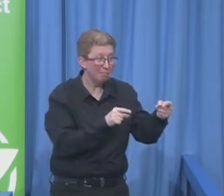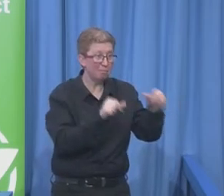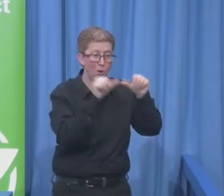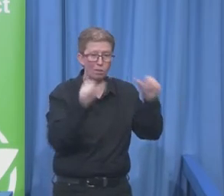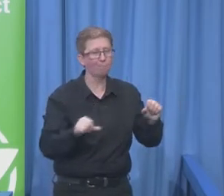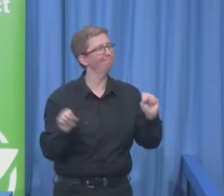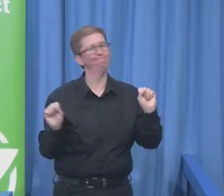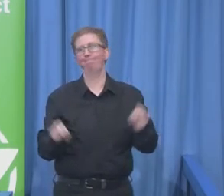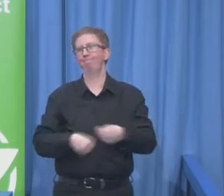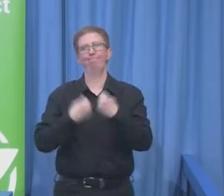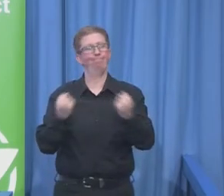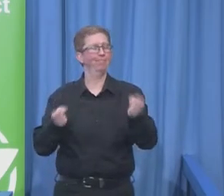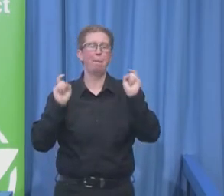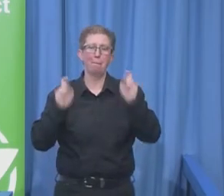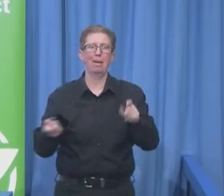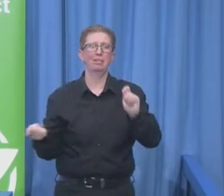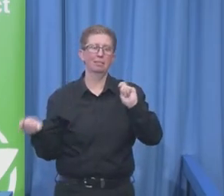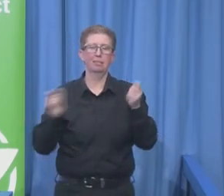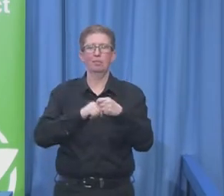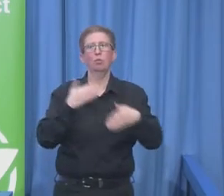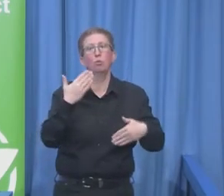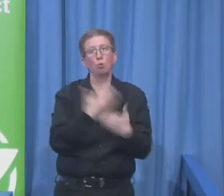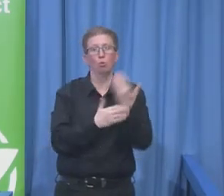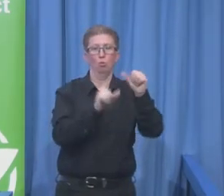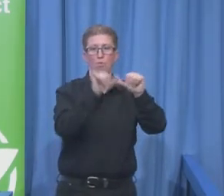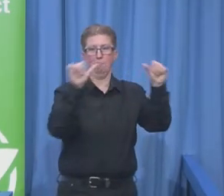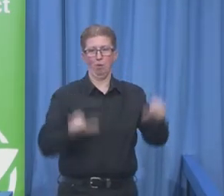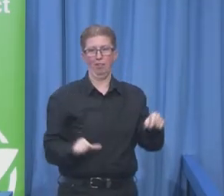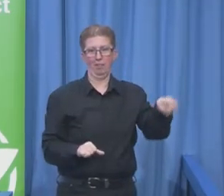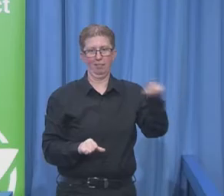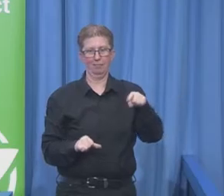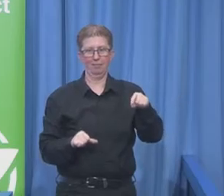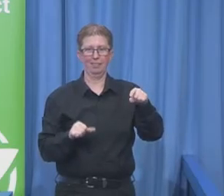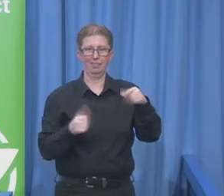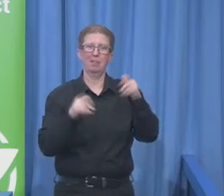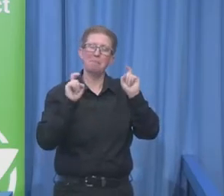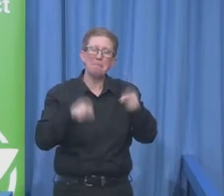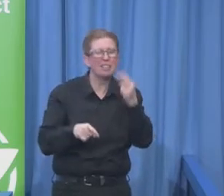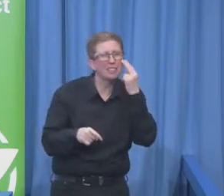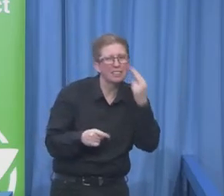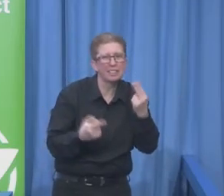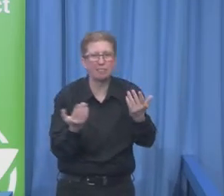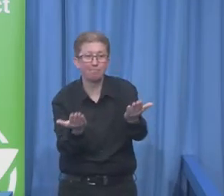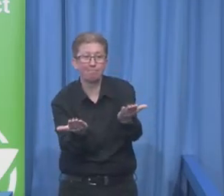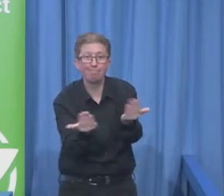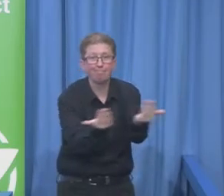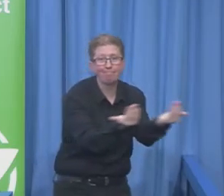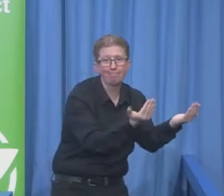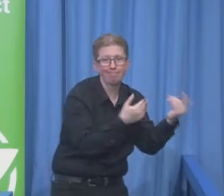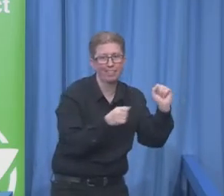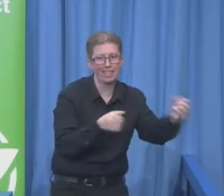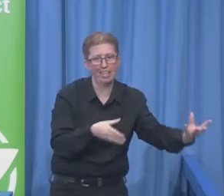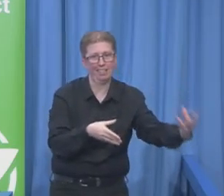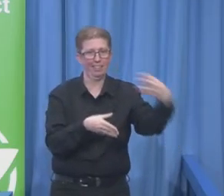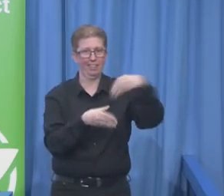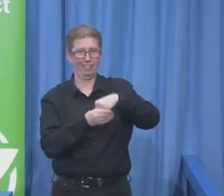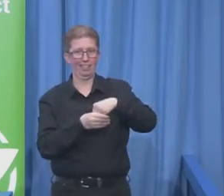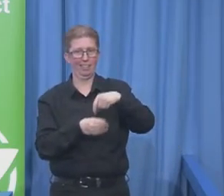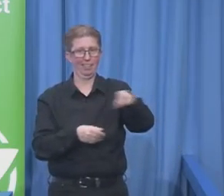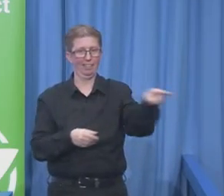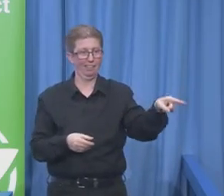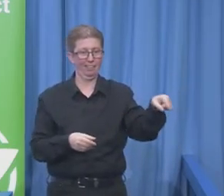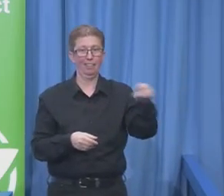of potential, why don't you look at them? And also preparing people with disabilities for employment so that they have the right skill sets